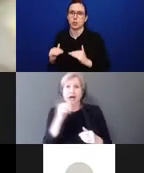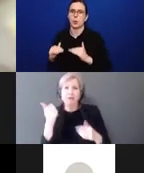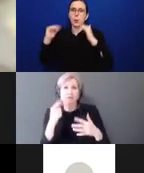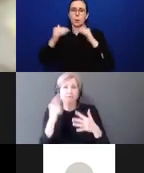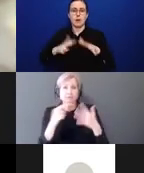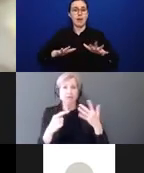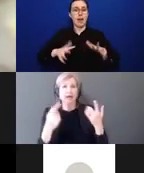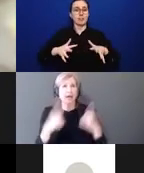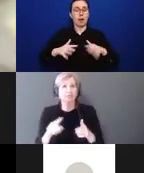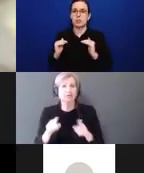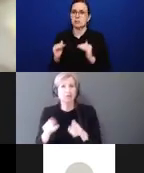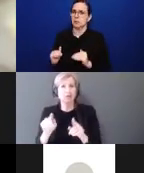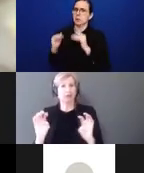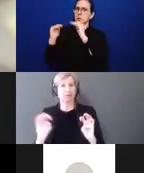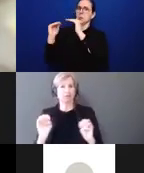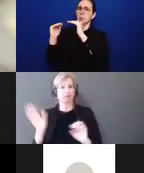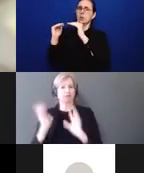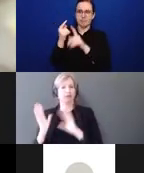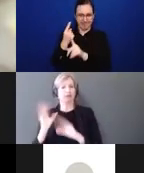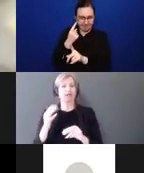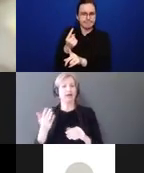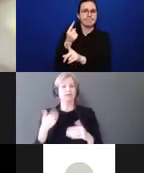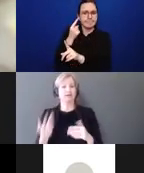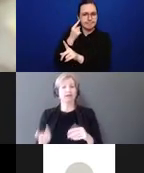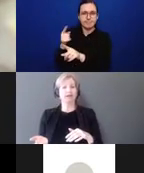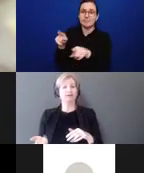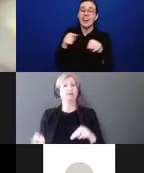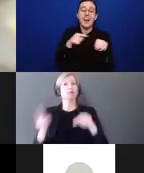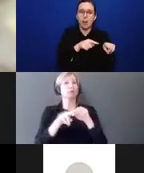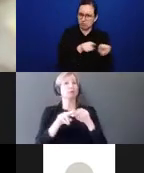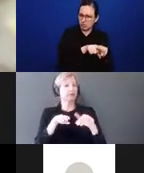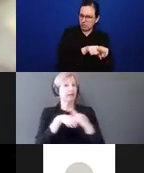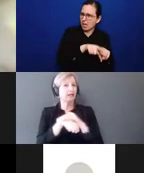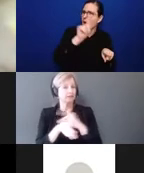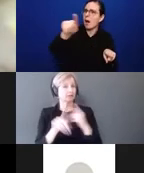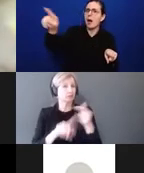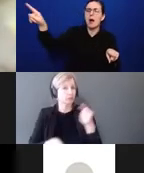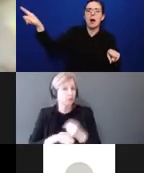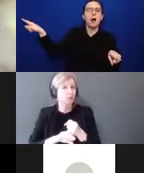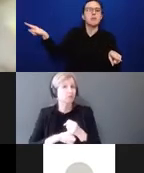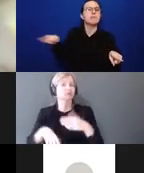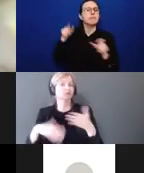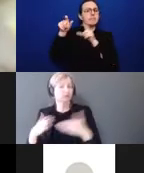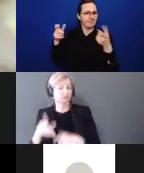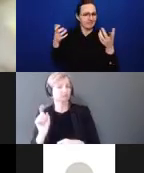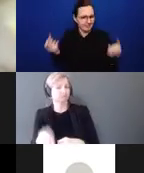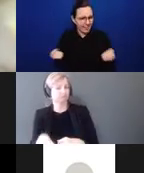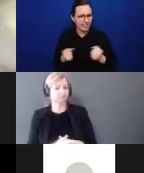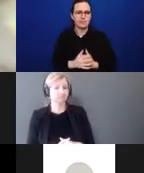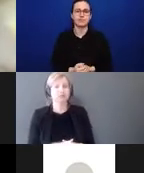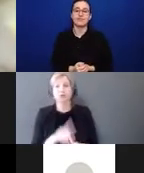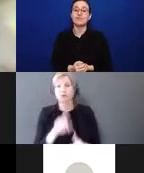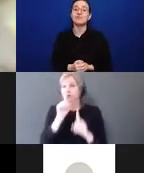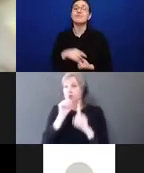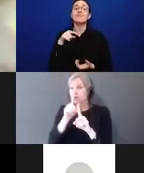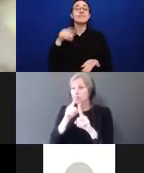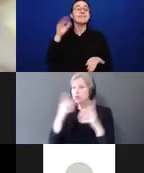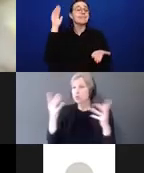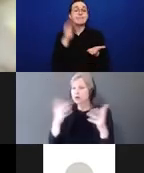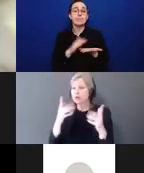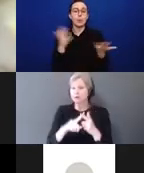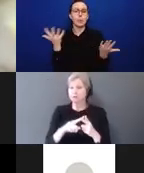in the past, and decreased access to supports and services overall. The first objective of this project was then identify the